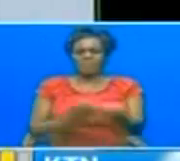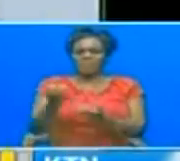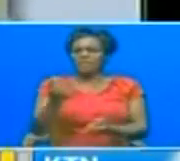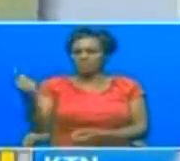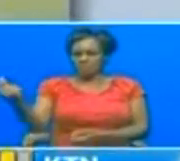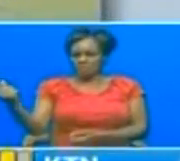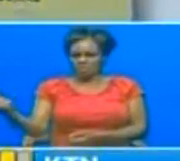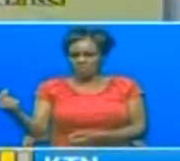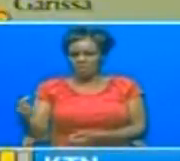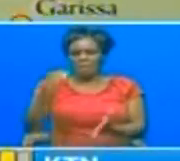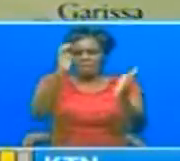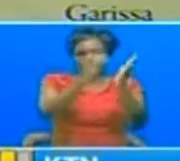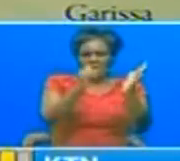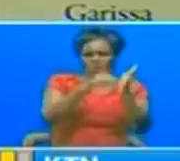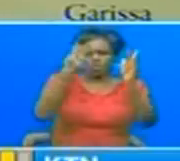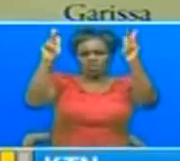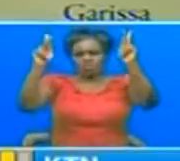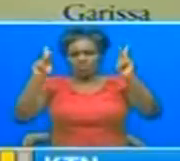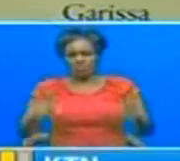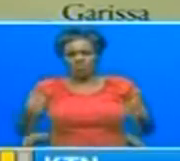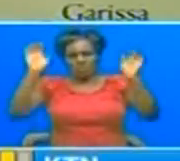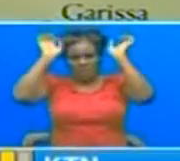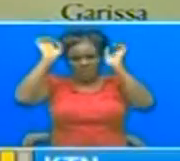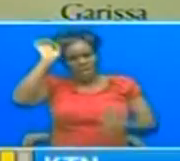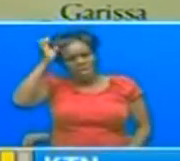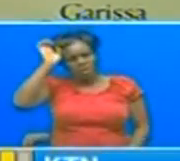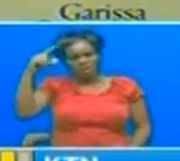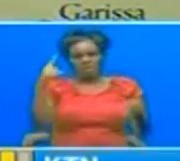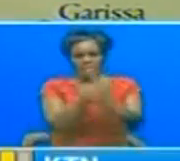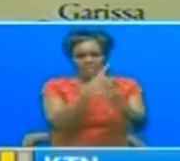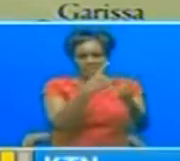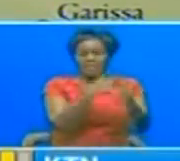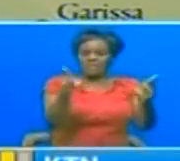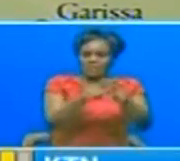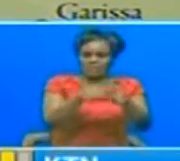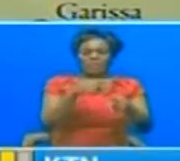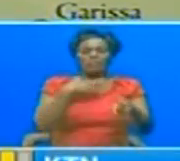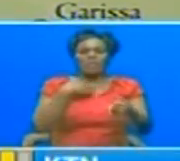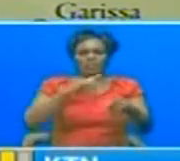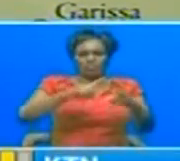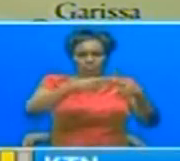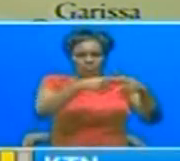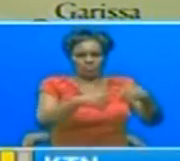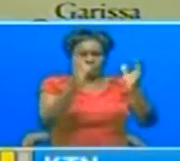kidogo. Machakos, Kisumu, and Eldoret are other counties with relatively playable fields.